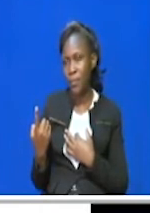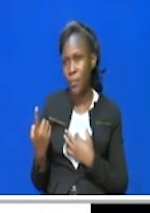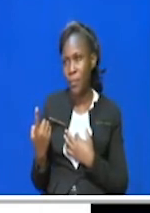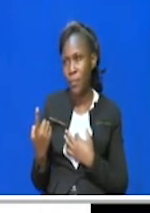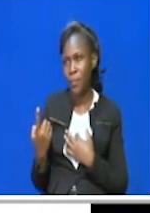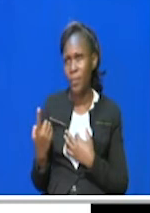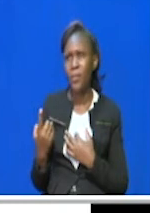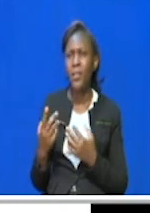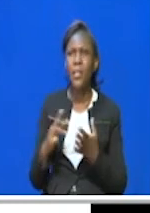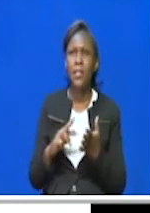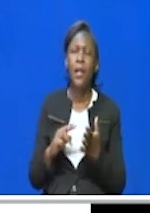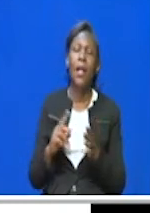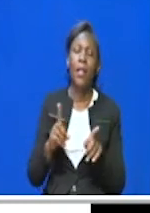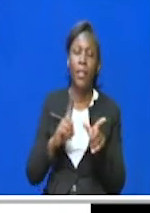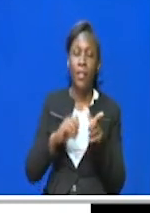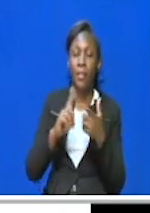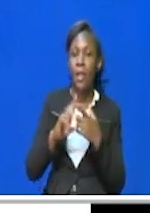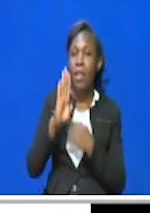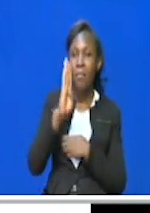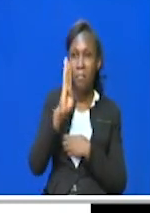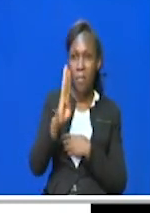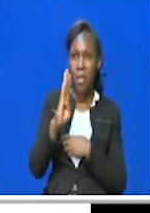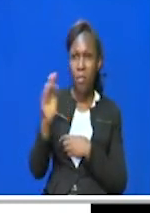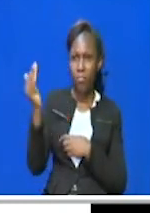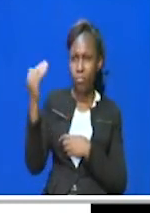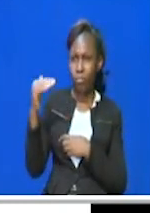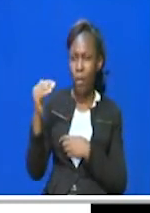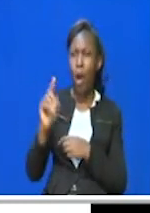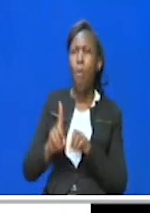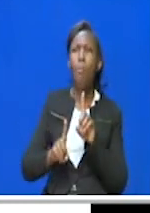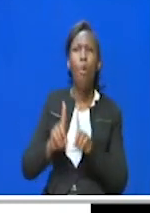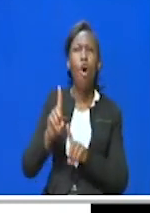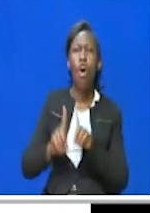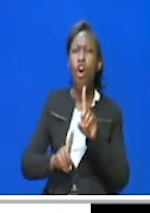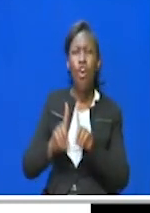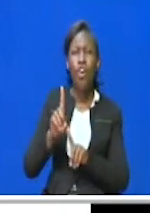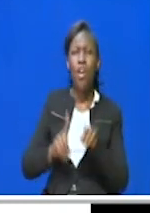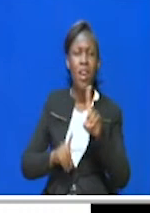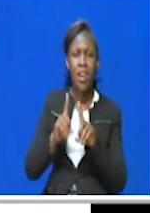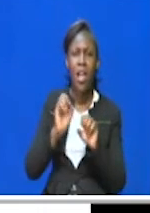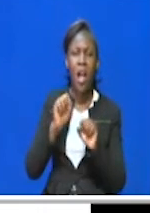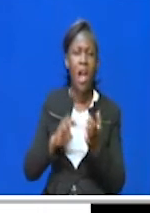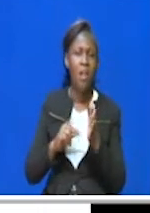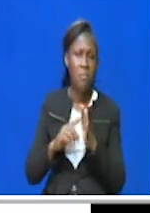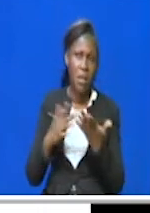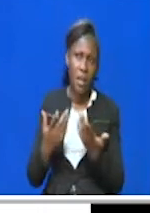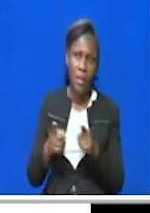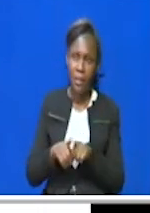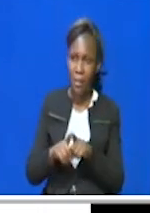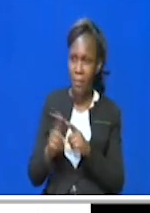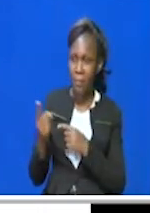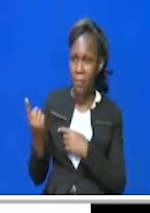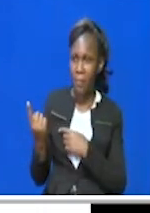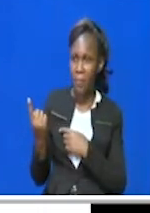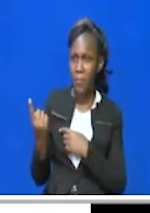heating. Number two is our boiling. How do we define boiling? Boiling is